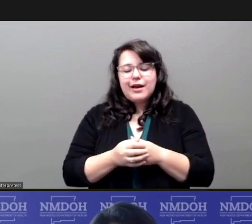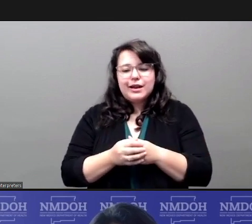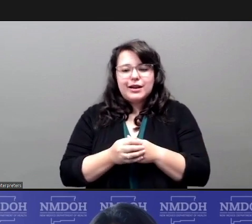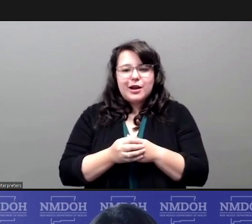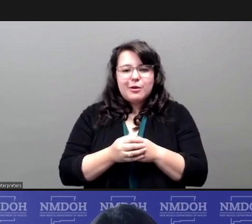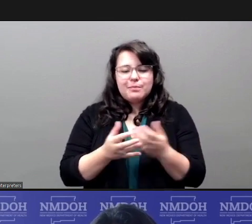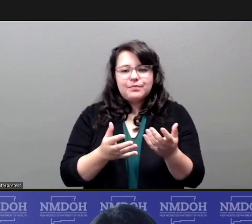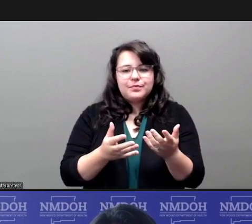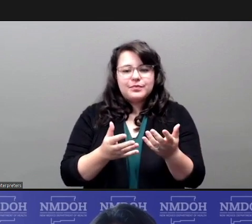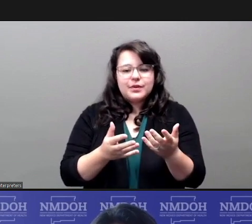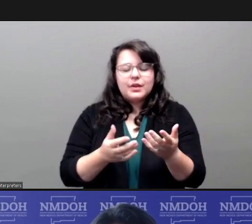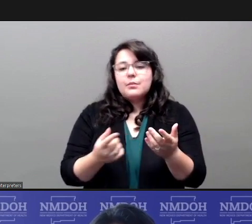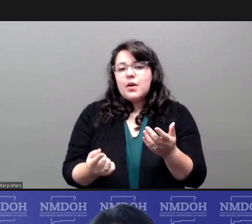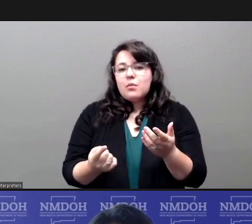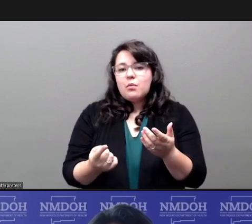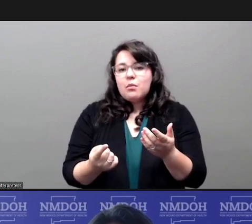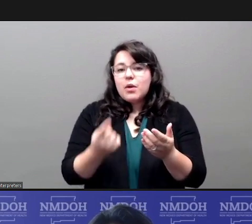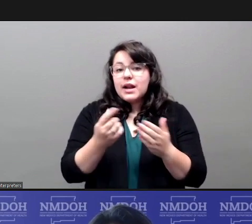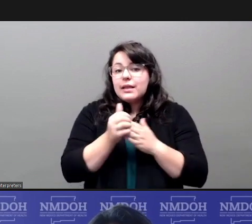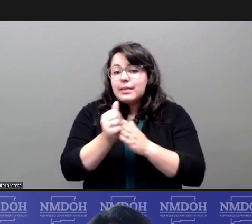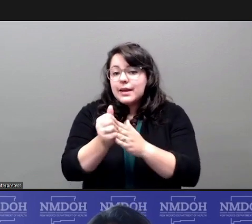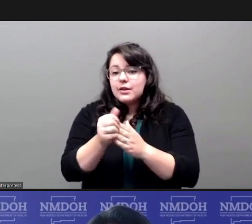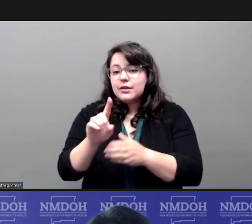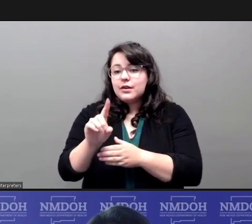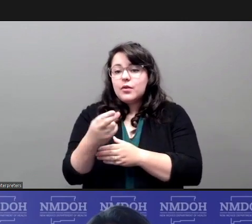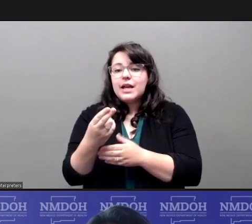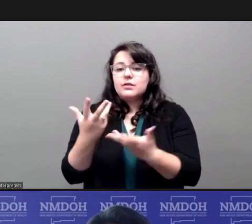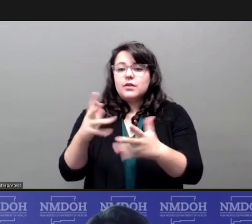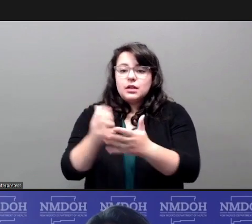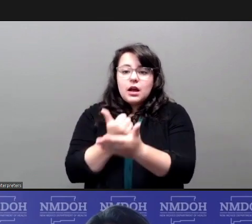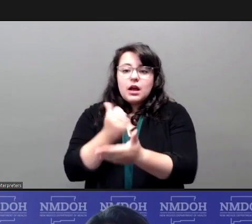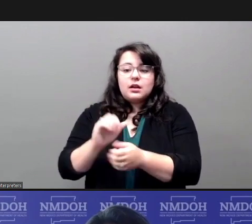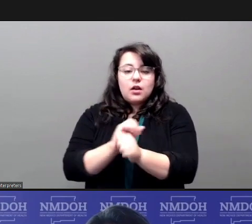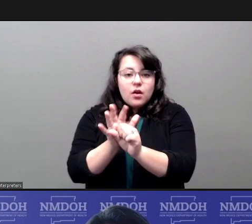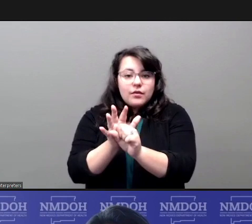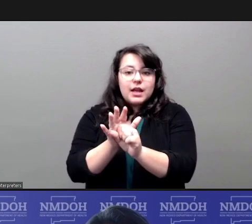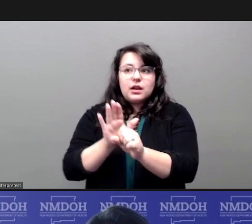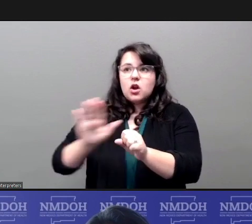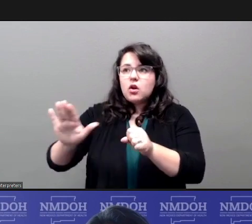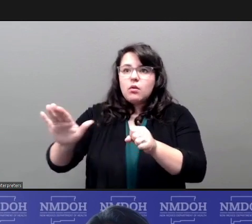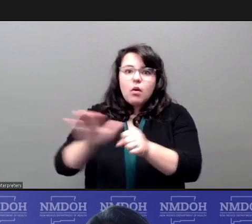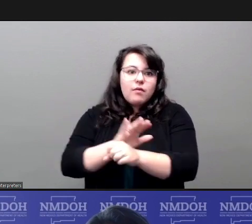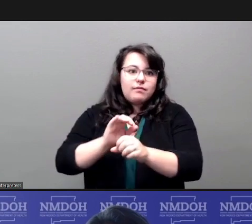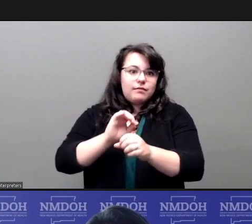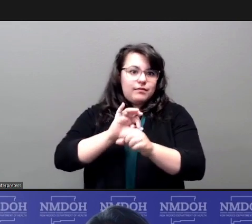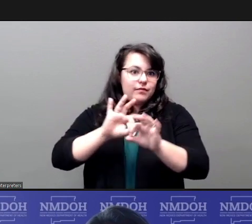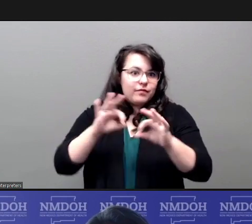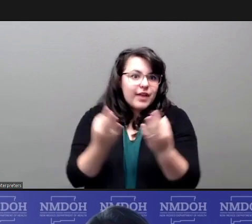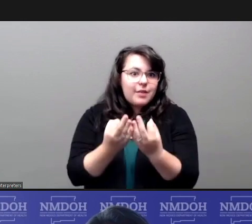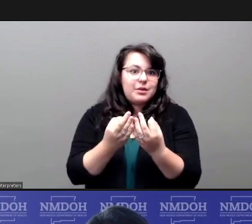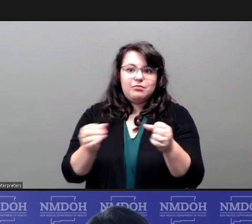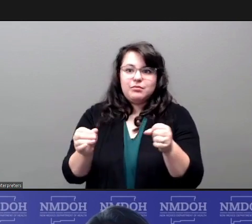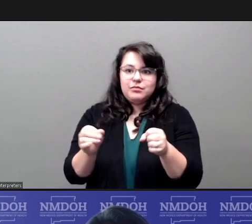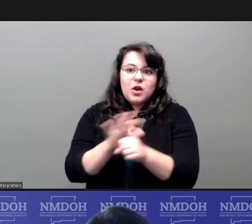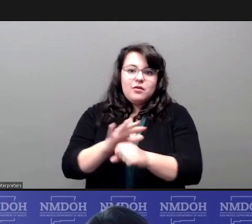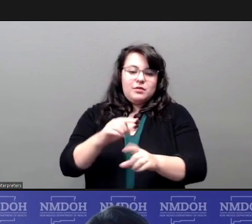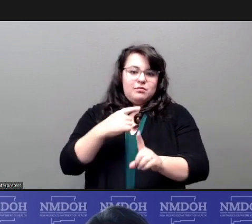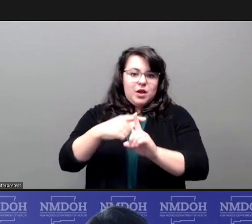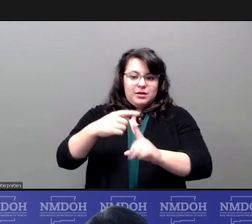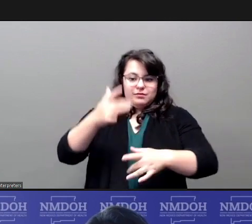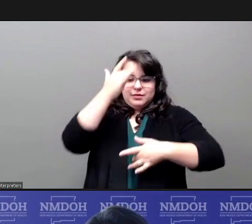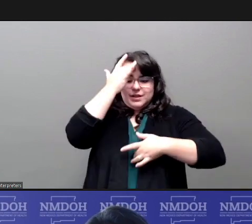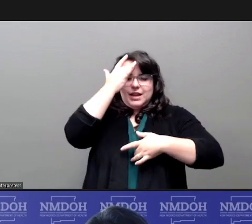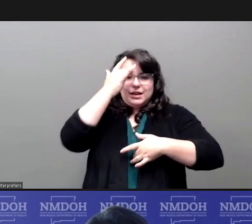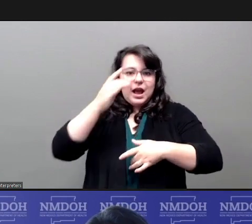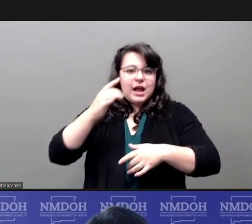one of the leaders of DOH got COVID, their whole family got COVID. You might have expected this person of all of us,